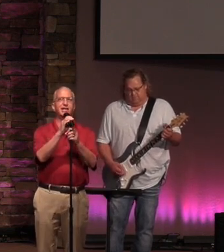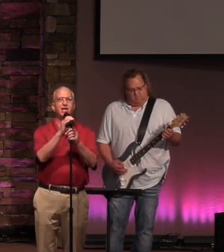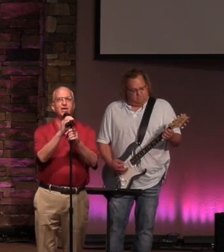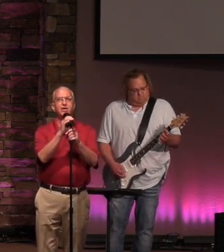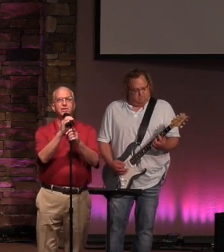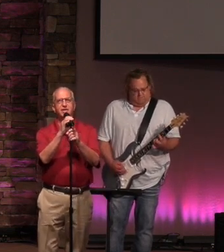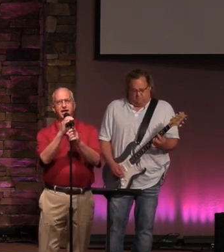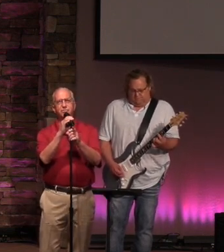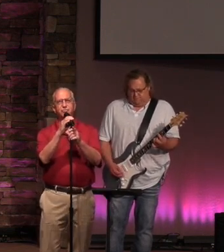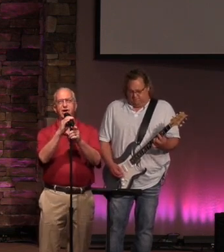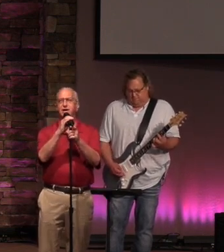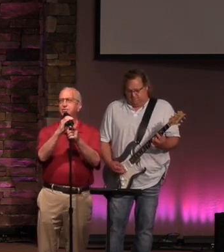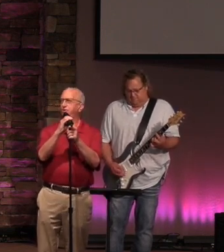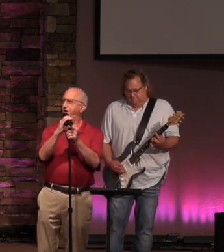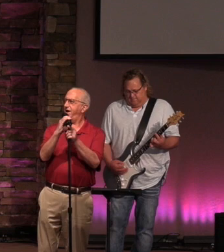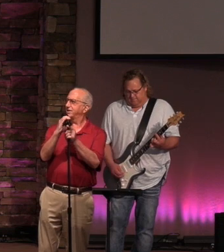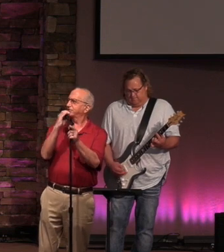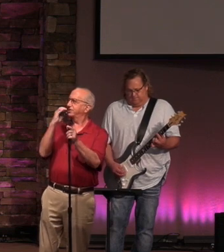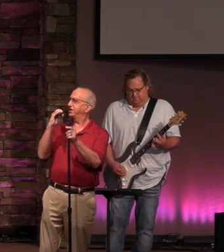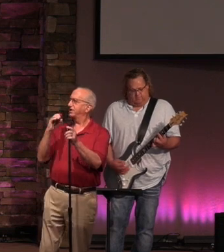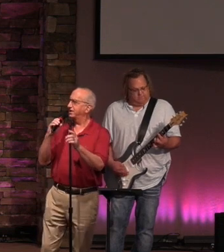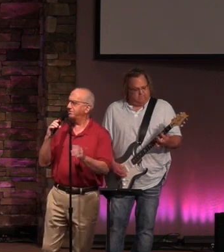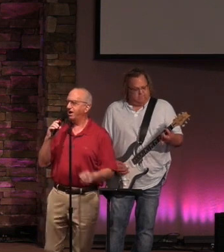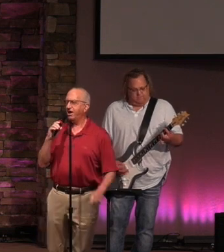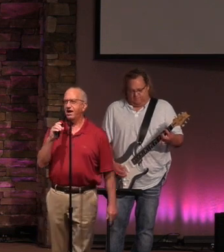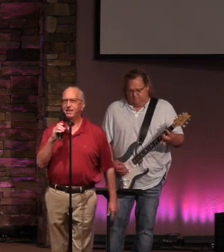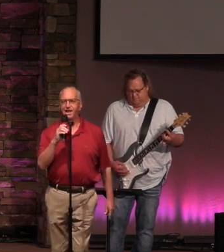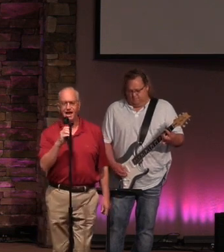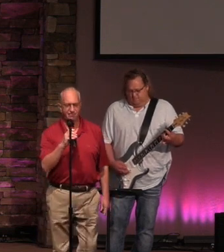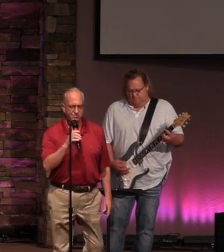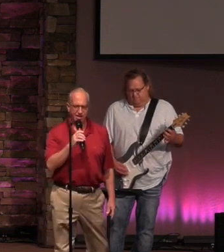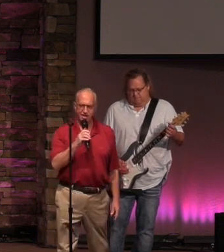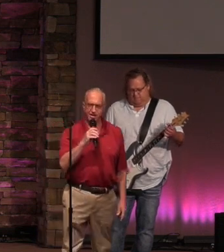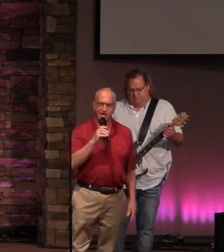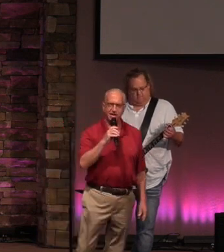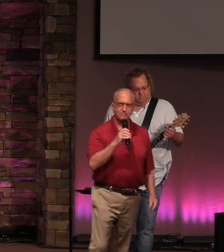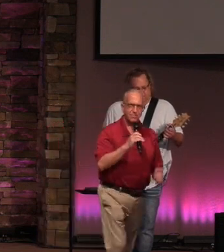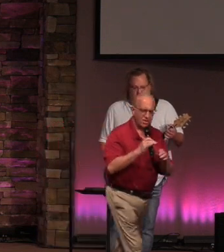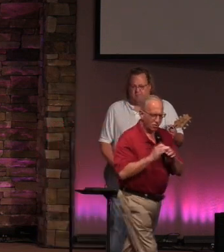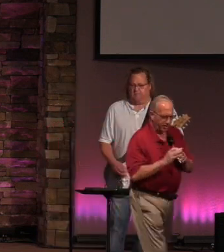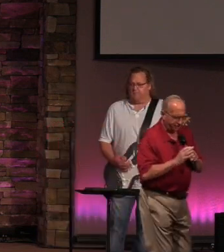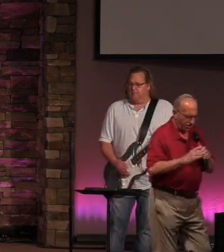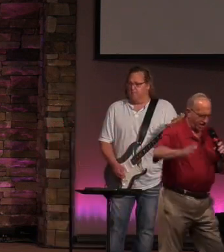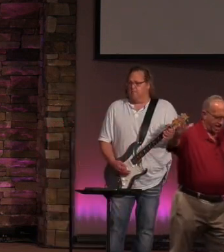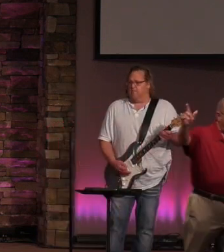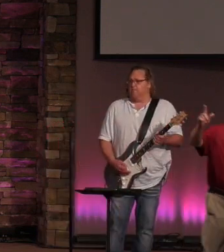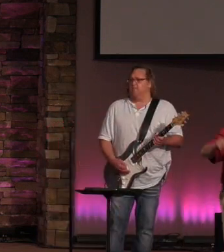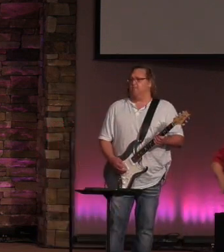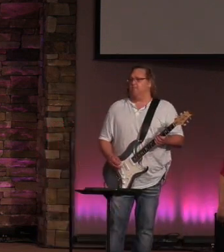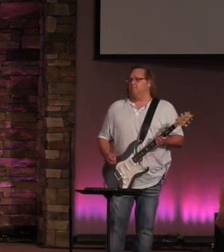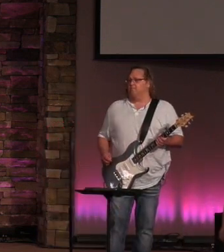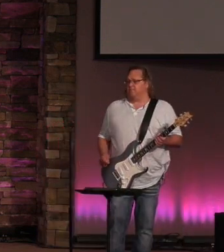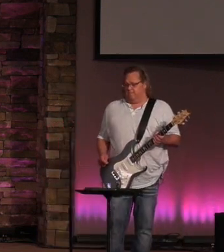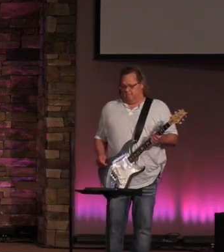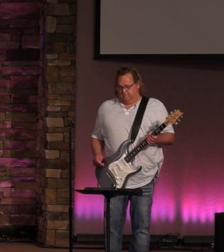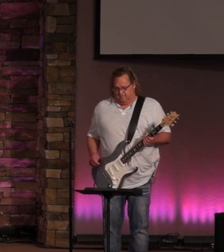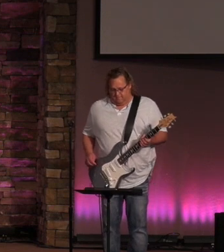When death was arrested Forever we're free Oh, your